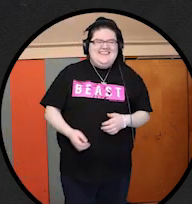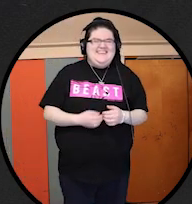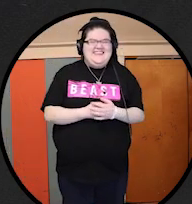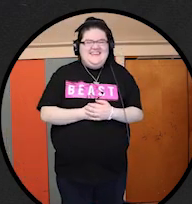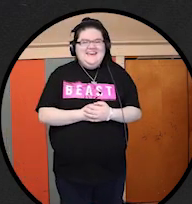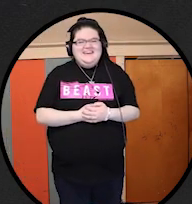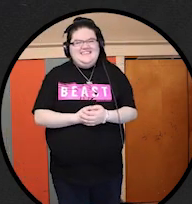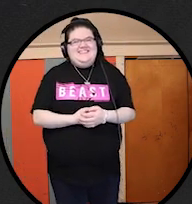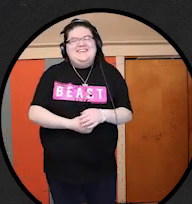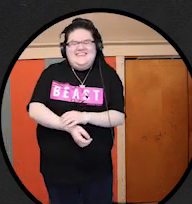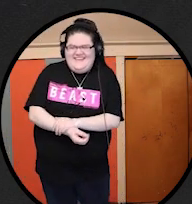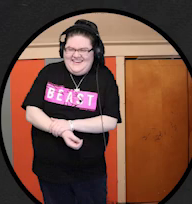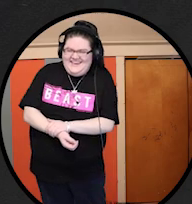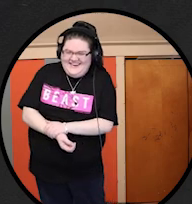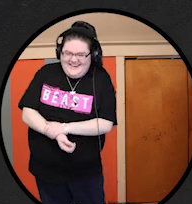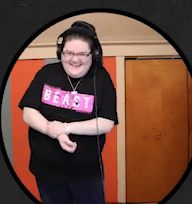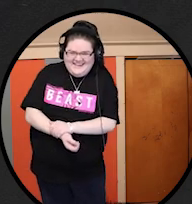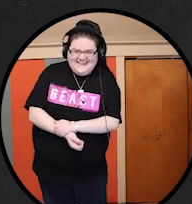It's rubbish!